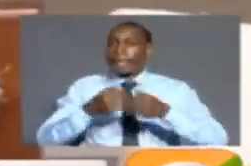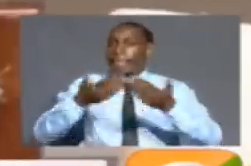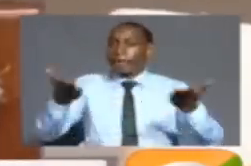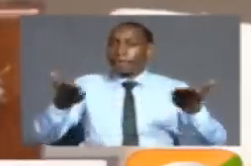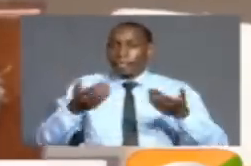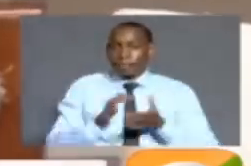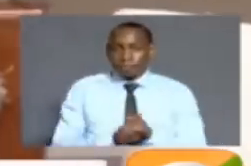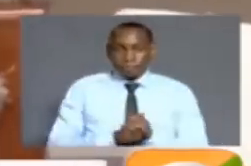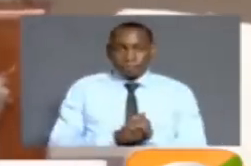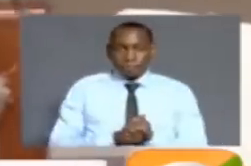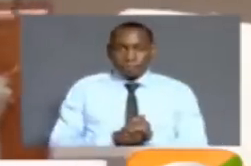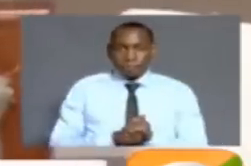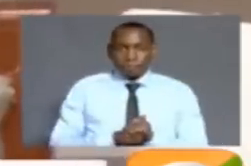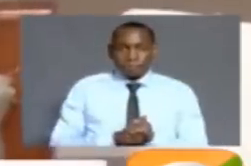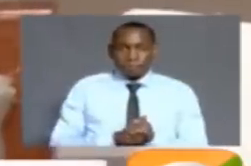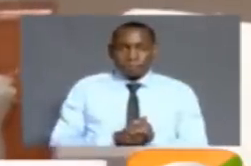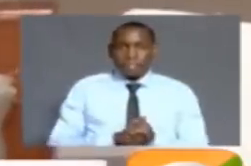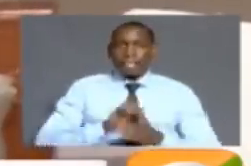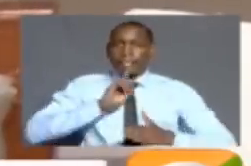Now